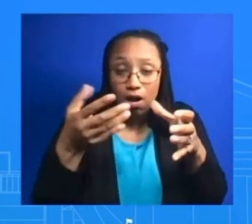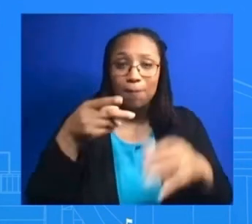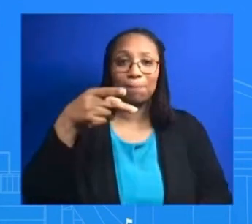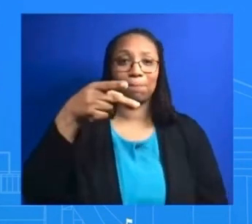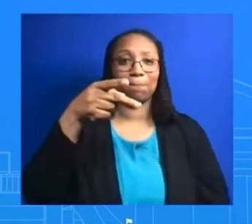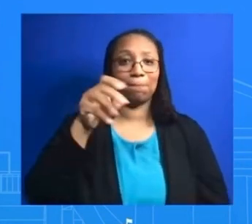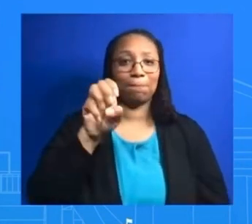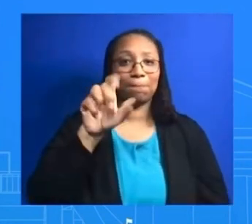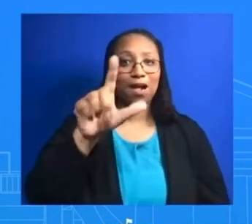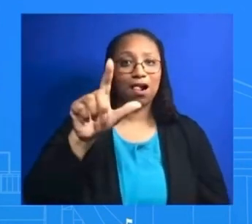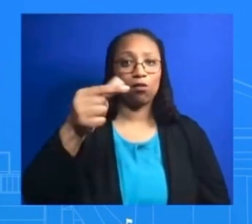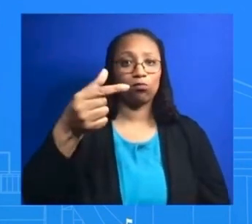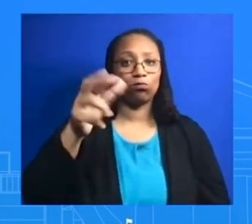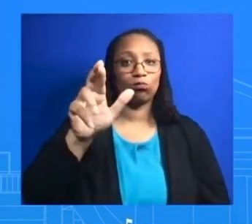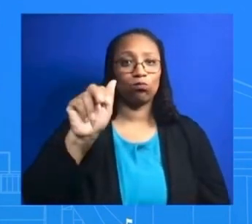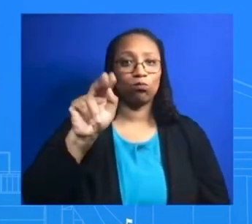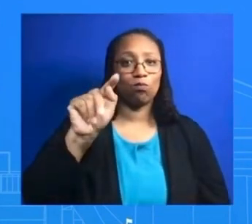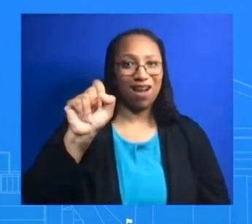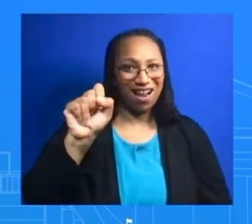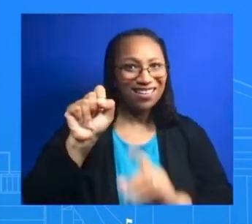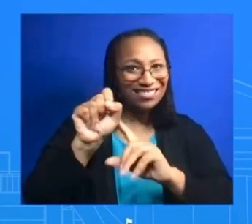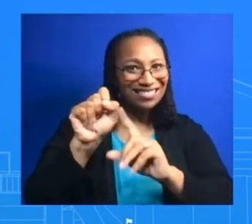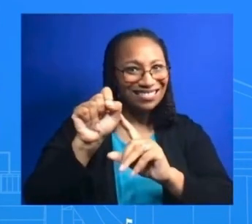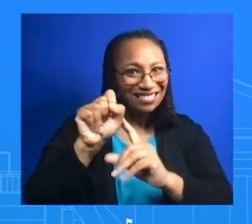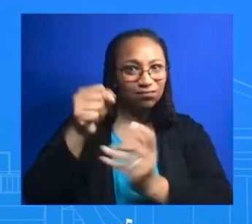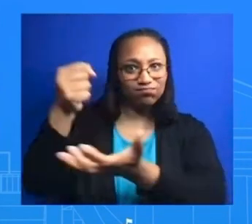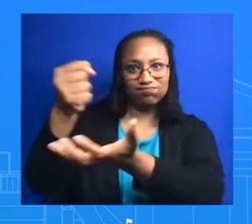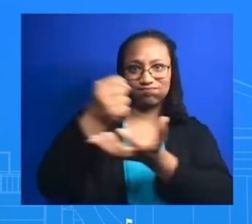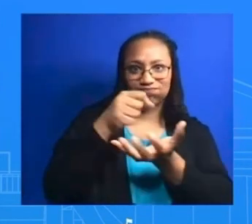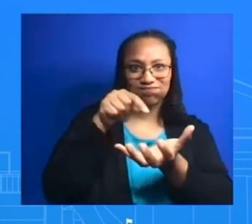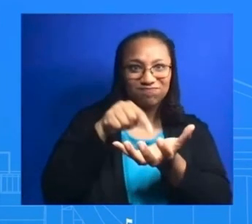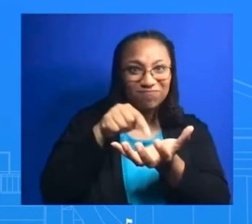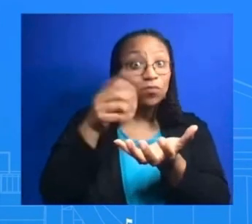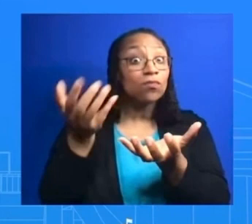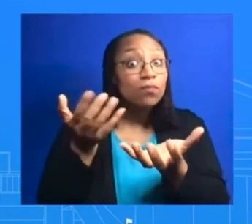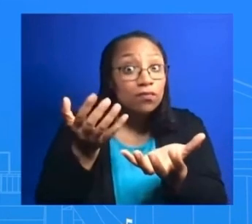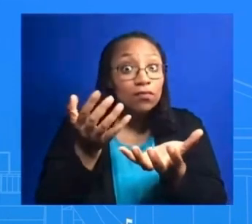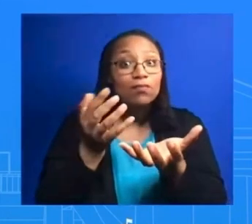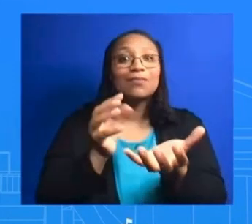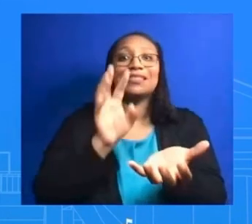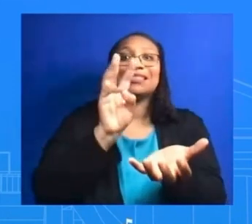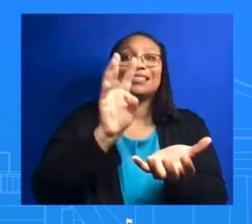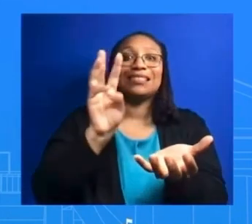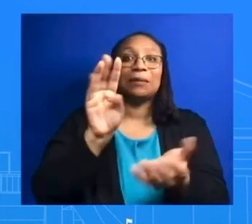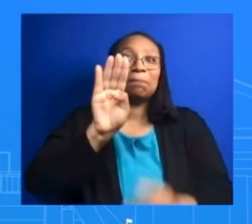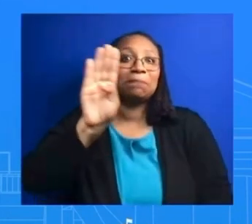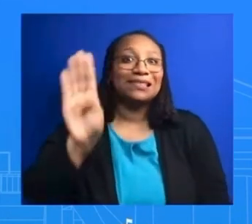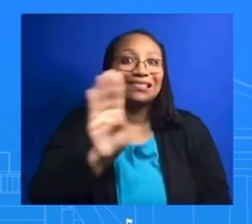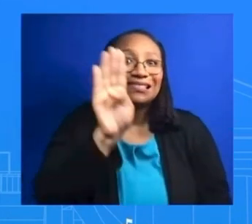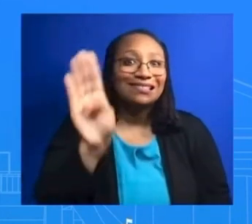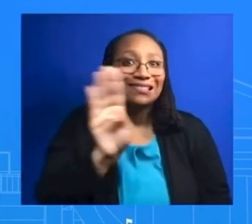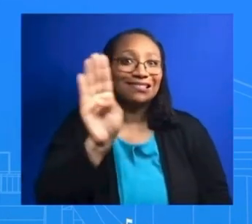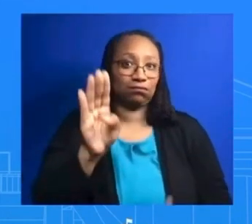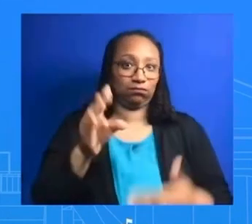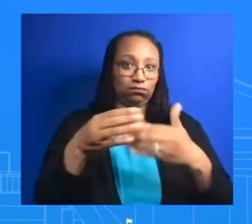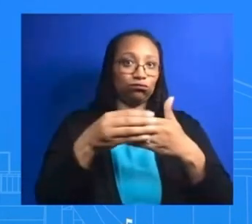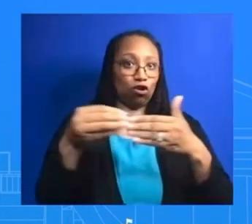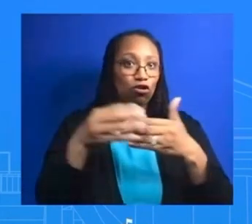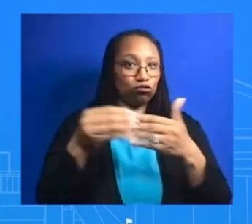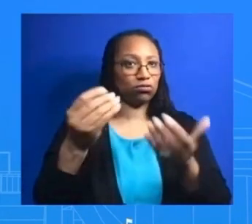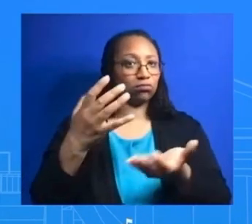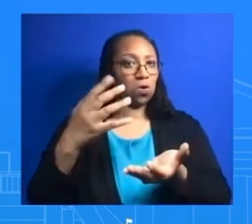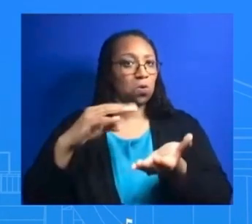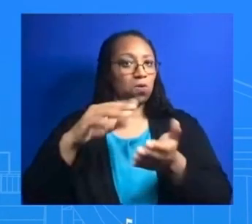forgiveness, and we're not going to stop fighting. We cannot allow the setbacks of yesterday and today to stop us